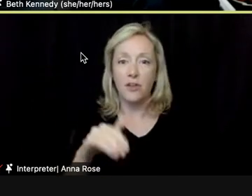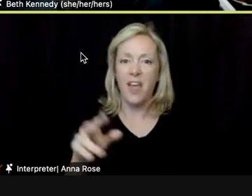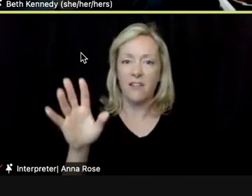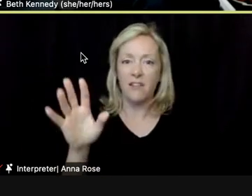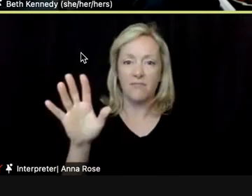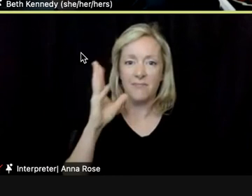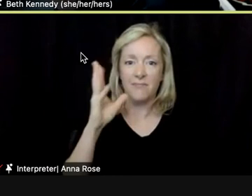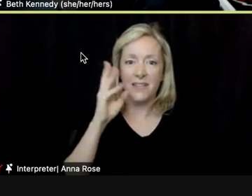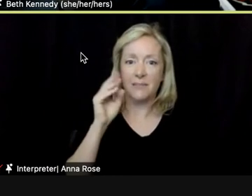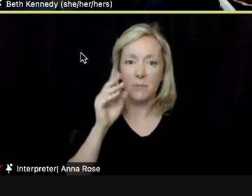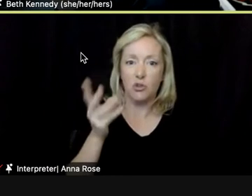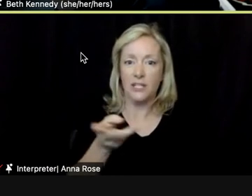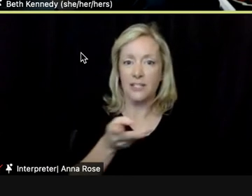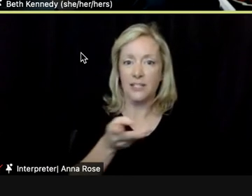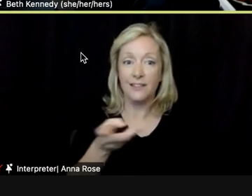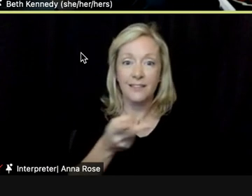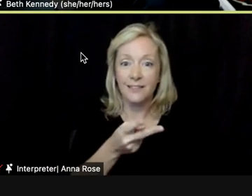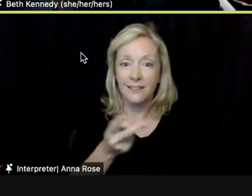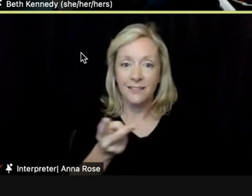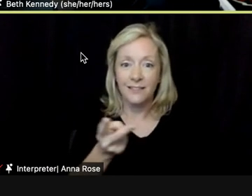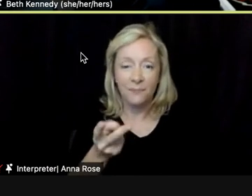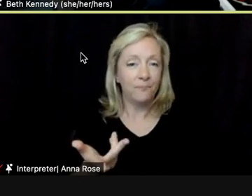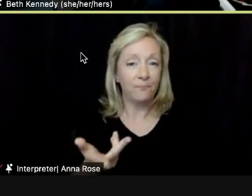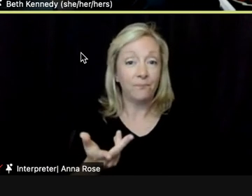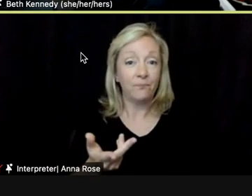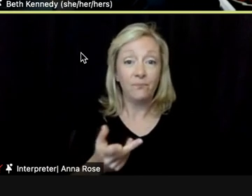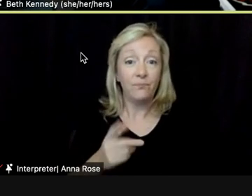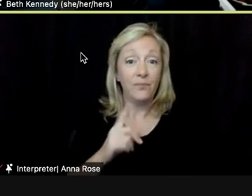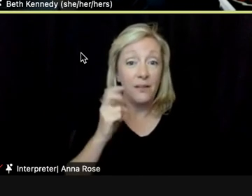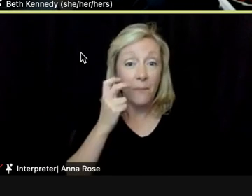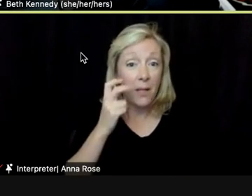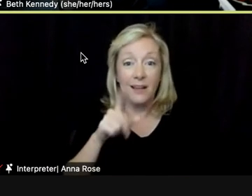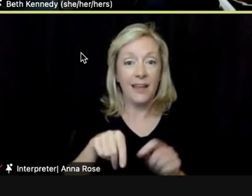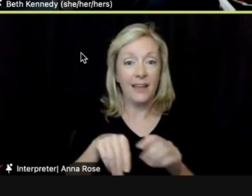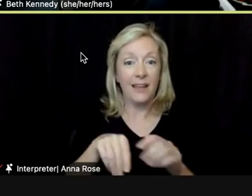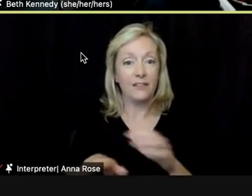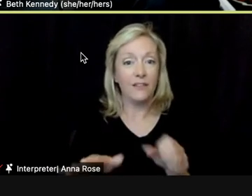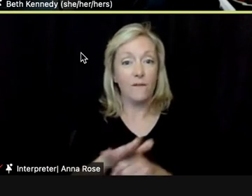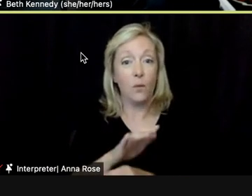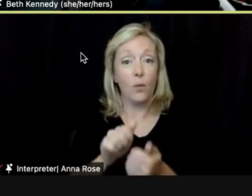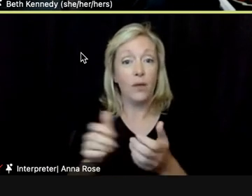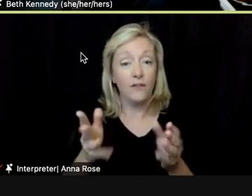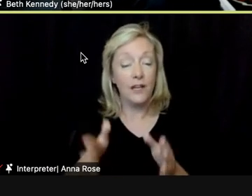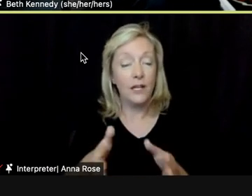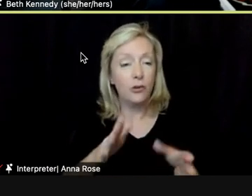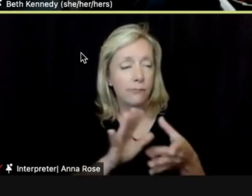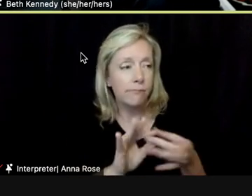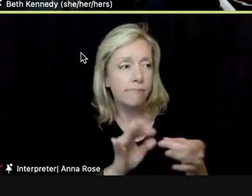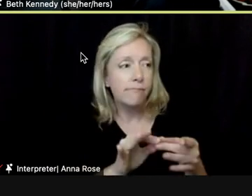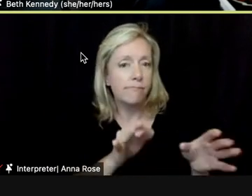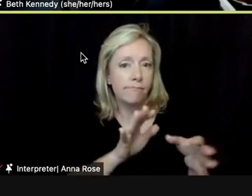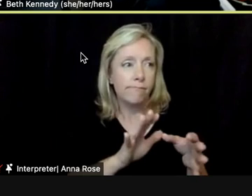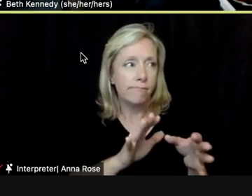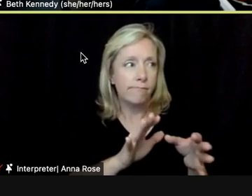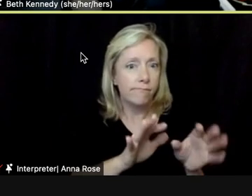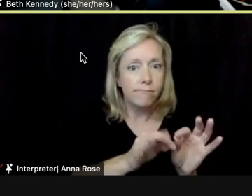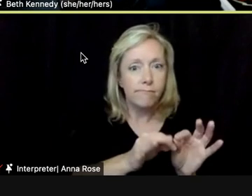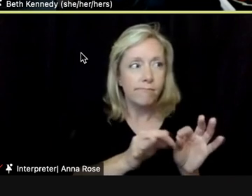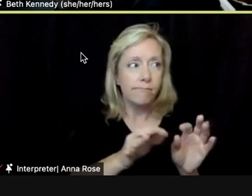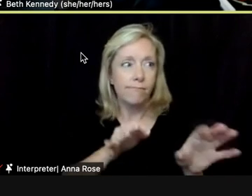might miss some or all of that. So again, something a little bit that might seem real